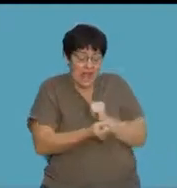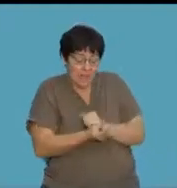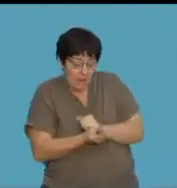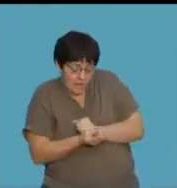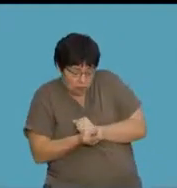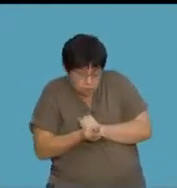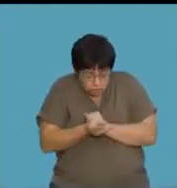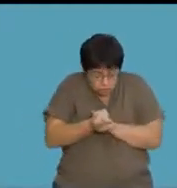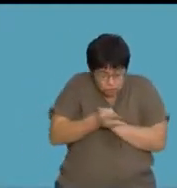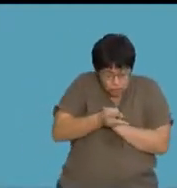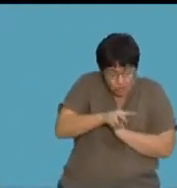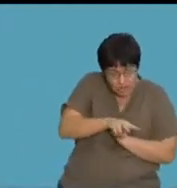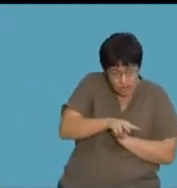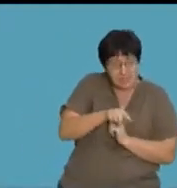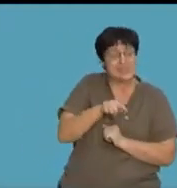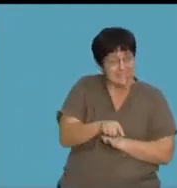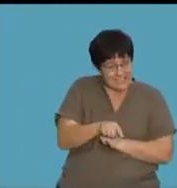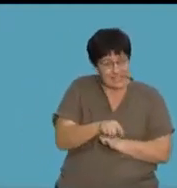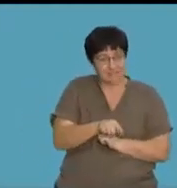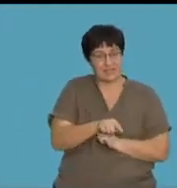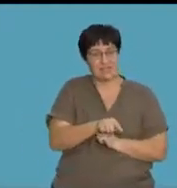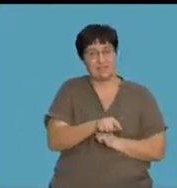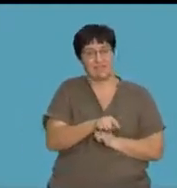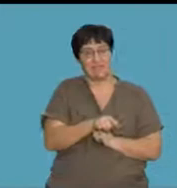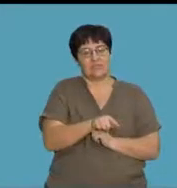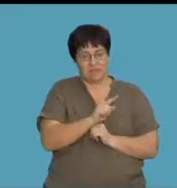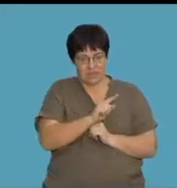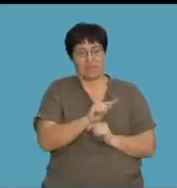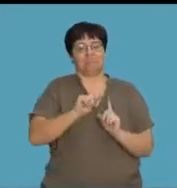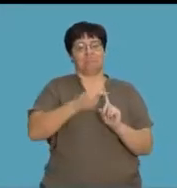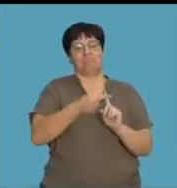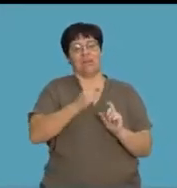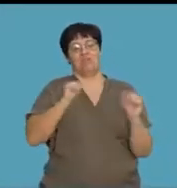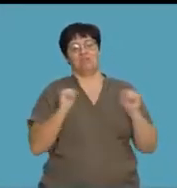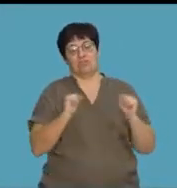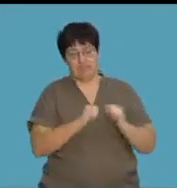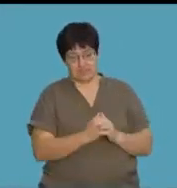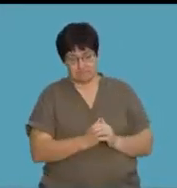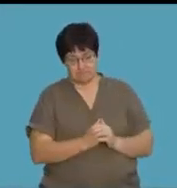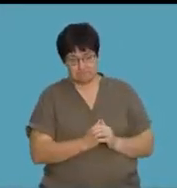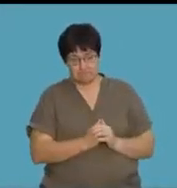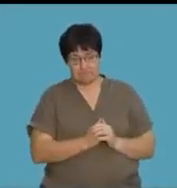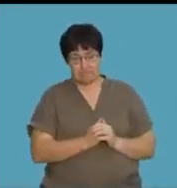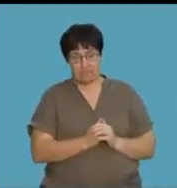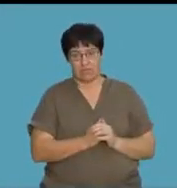change occurs, it's obviously the freezing point. So these are